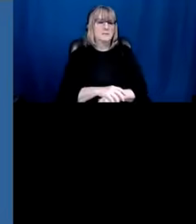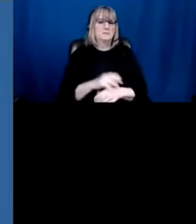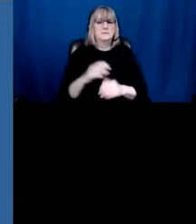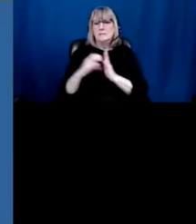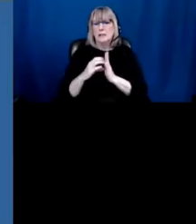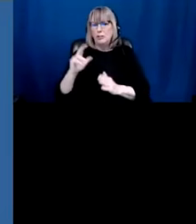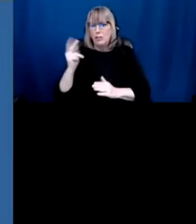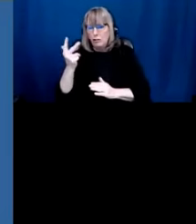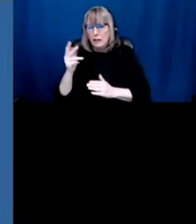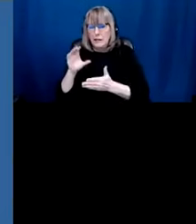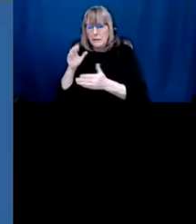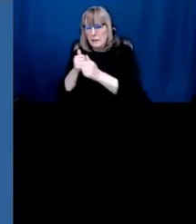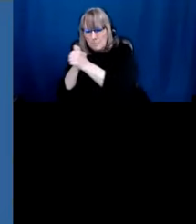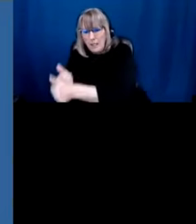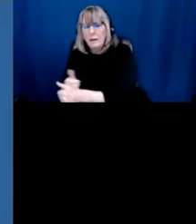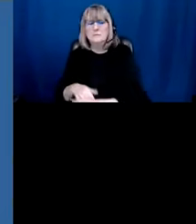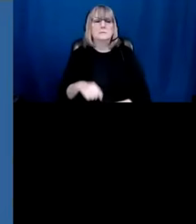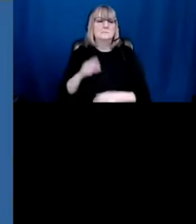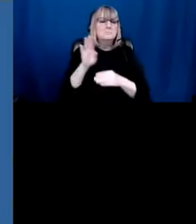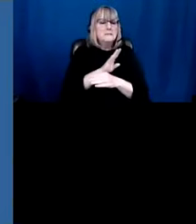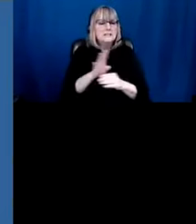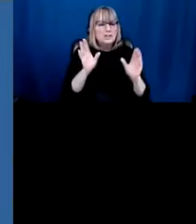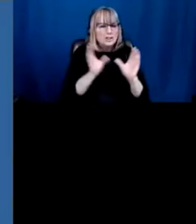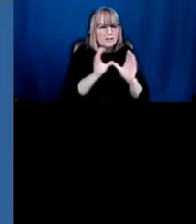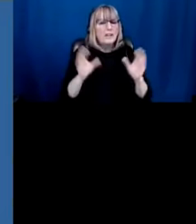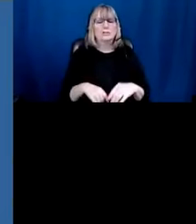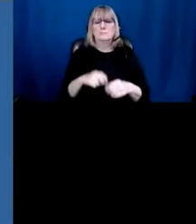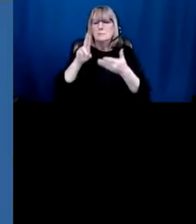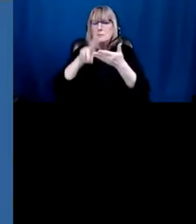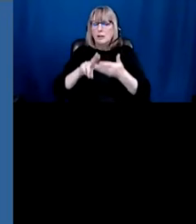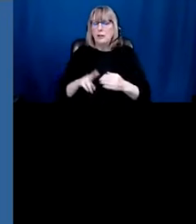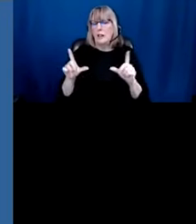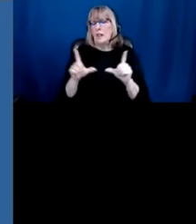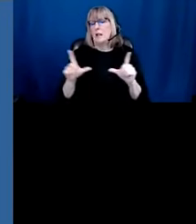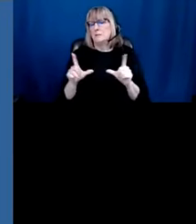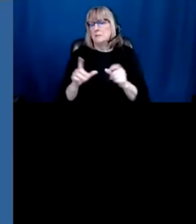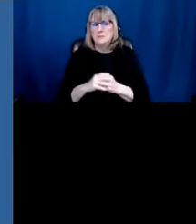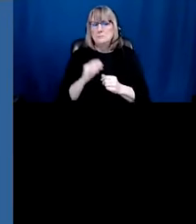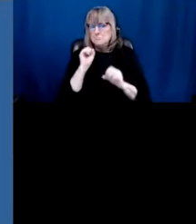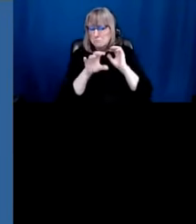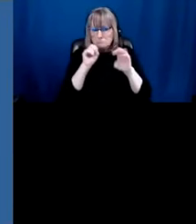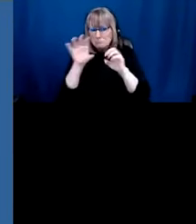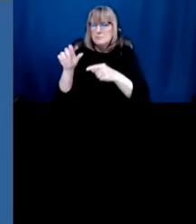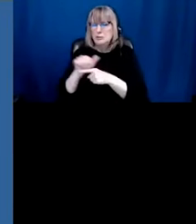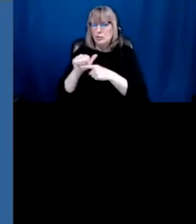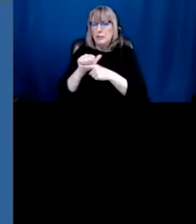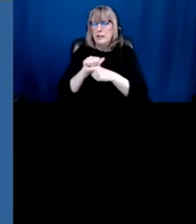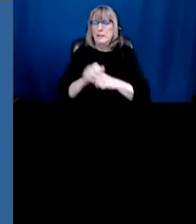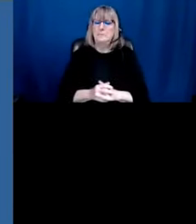compliance, and other business certifications and contractor licensing as well.